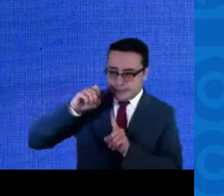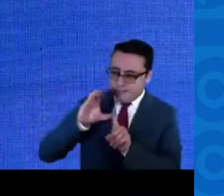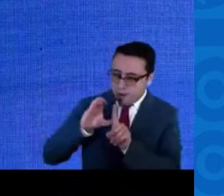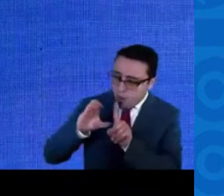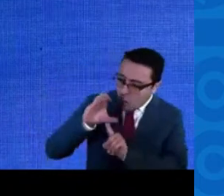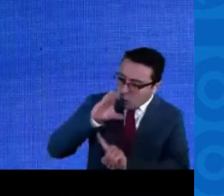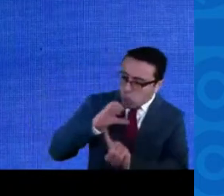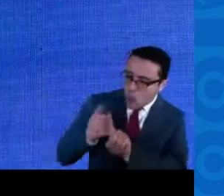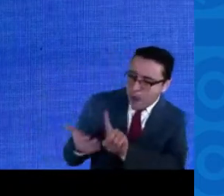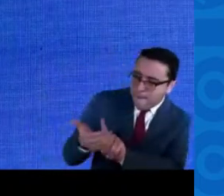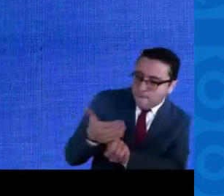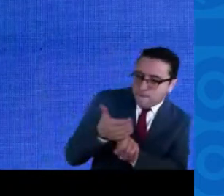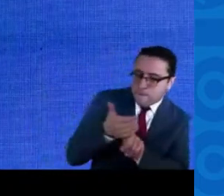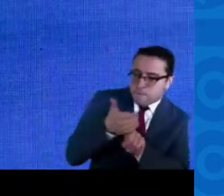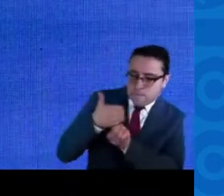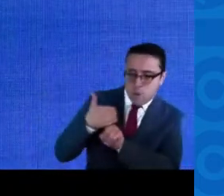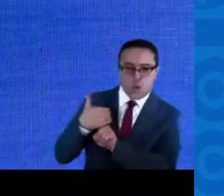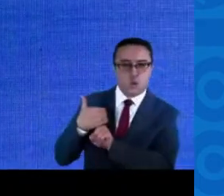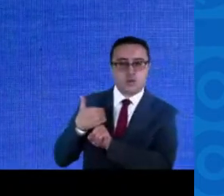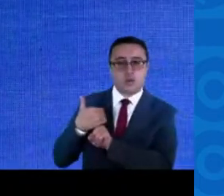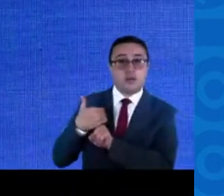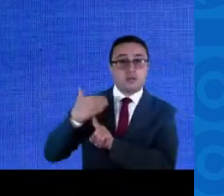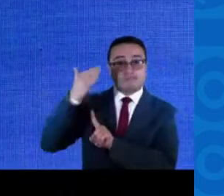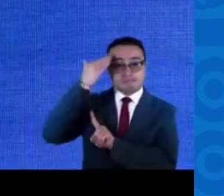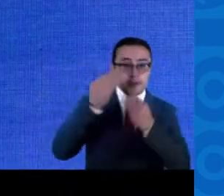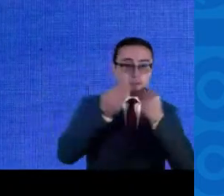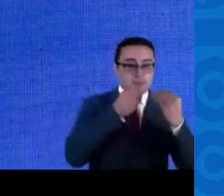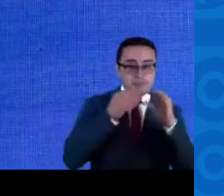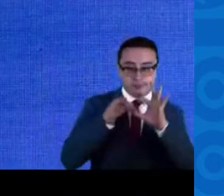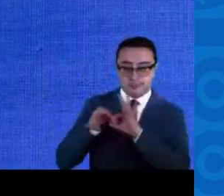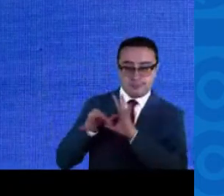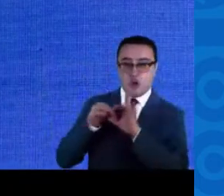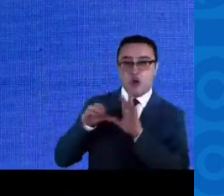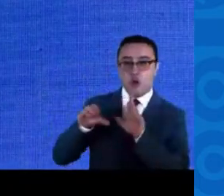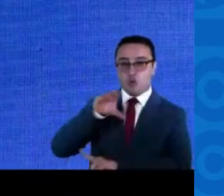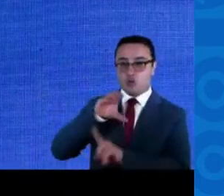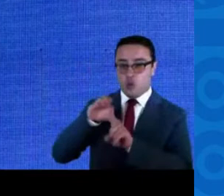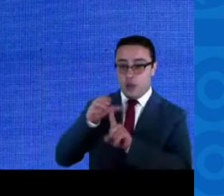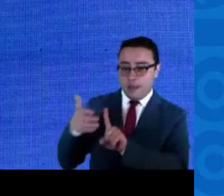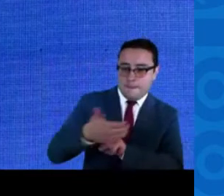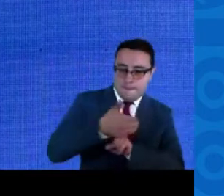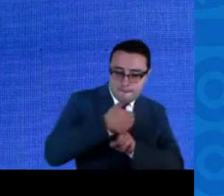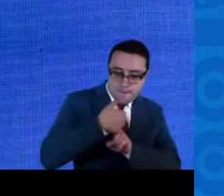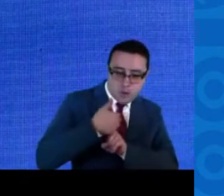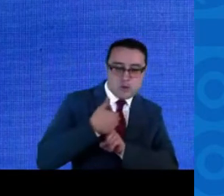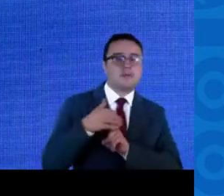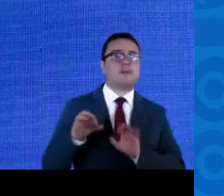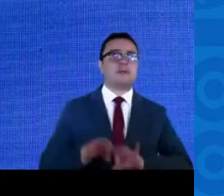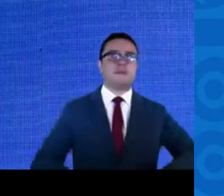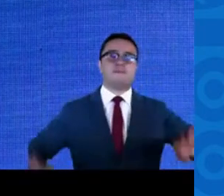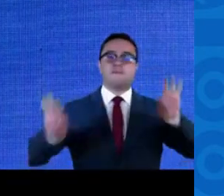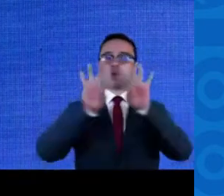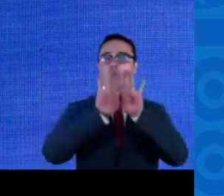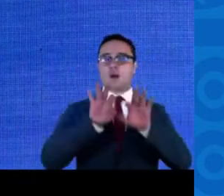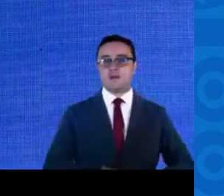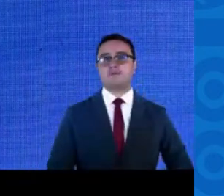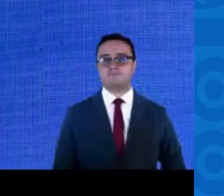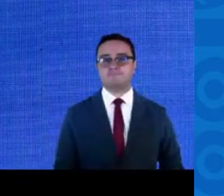must have for our culture, I mean, this concept of feeding is